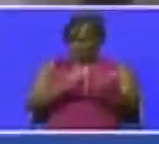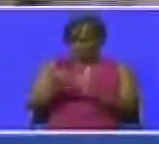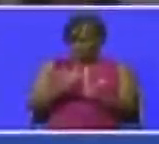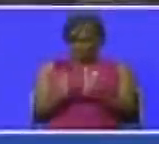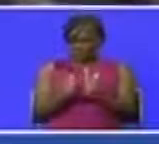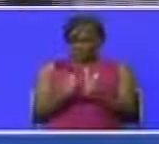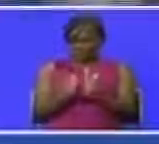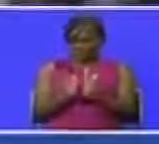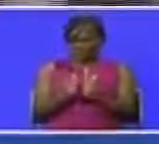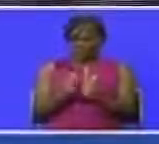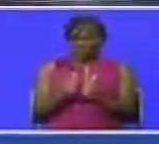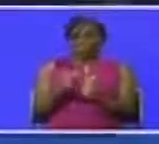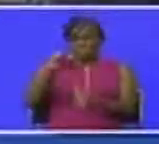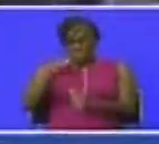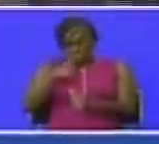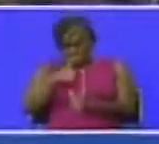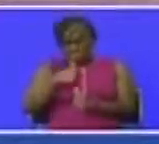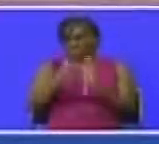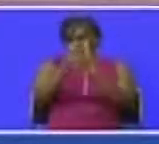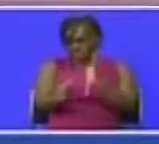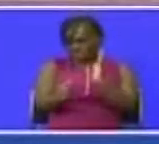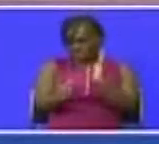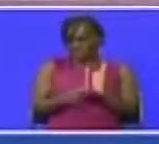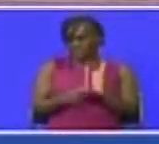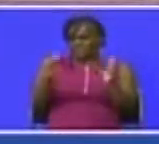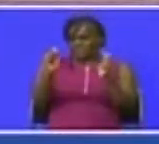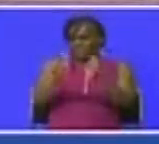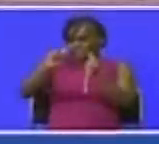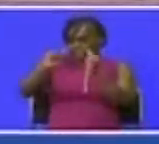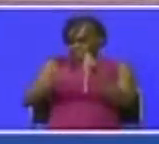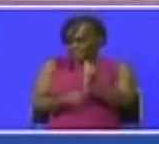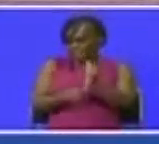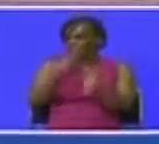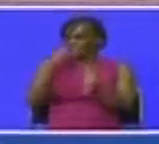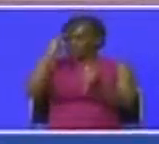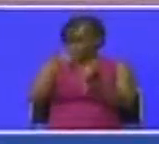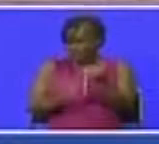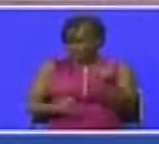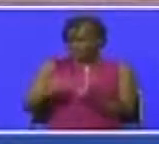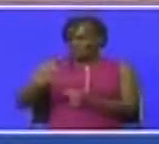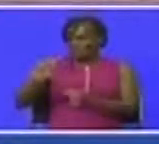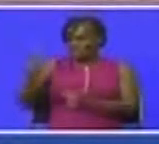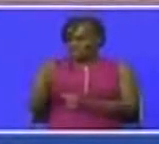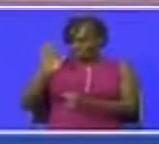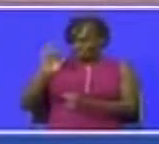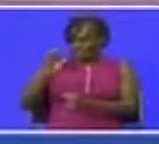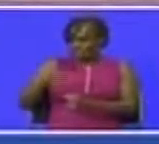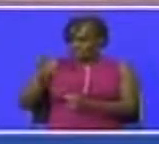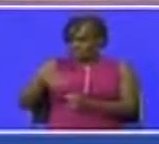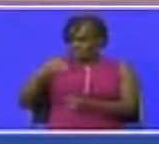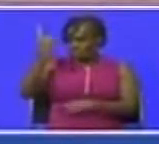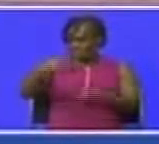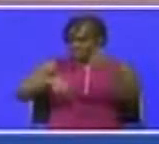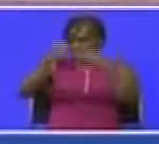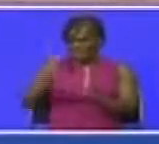League commitments, new stars were ready to impress. In the 10,000 men's final, First Lady Half Marathon winner Wilfred Kimetei